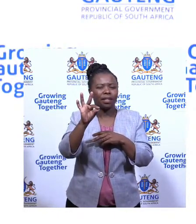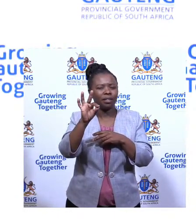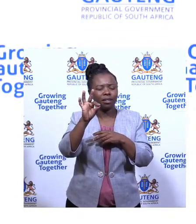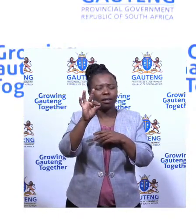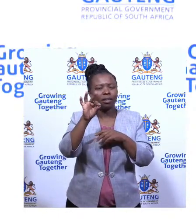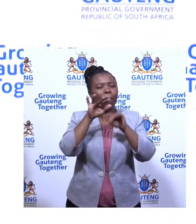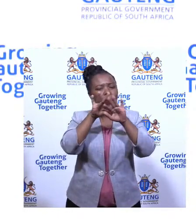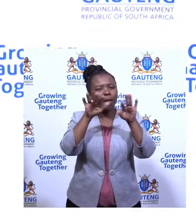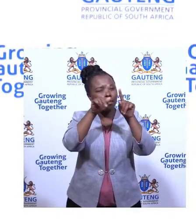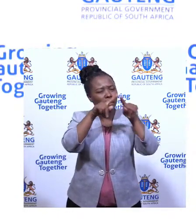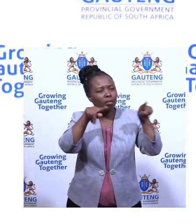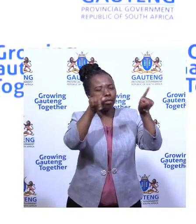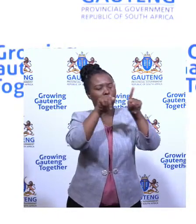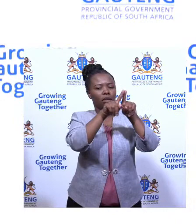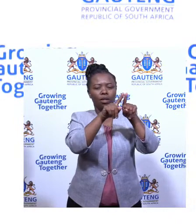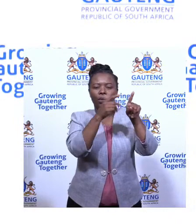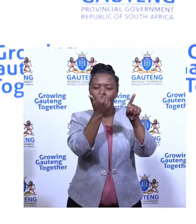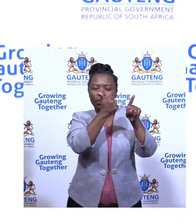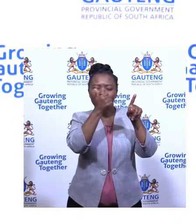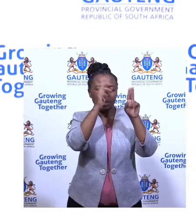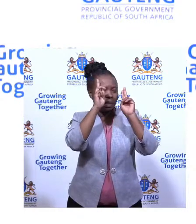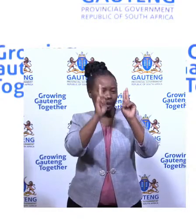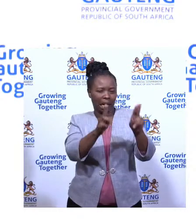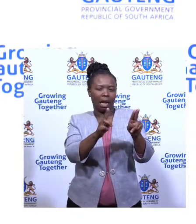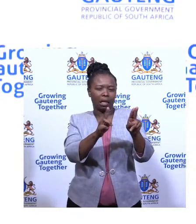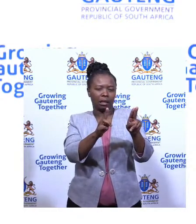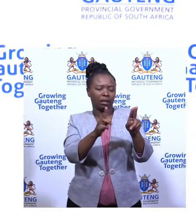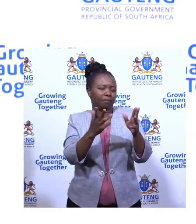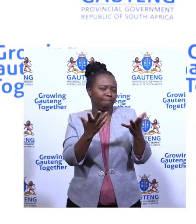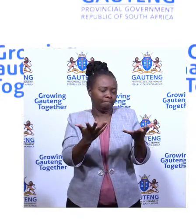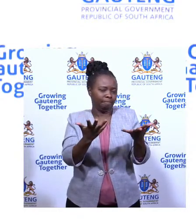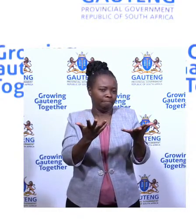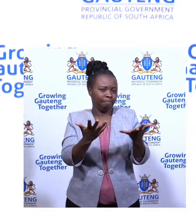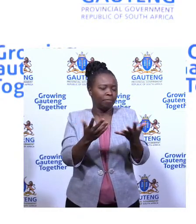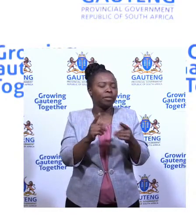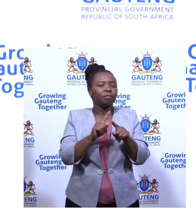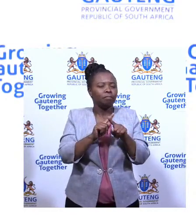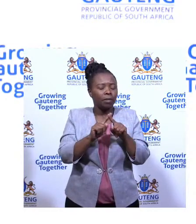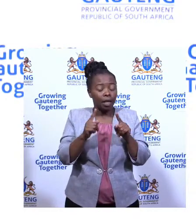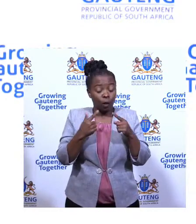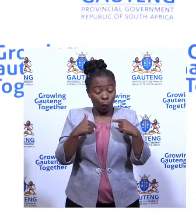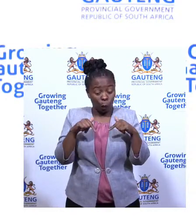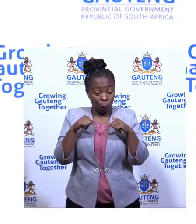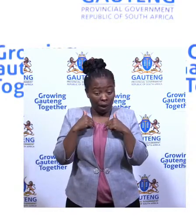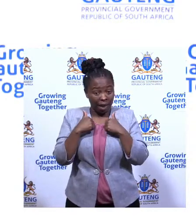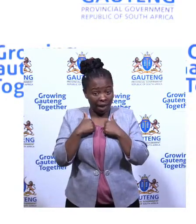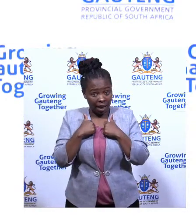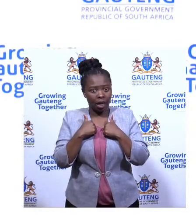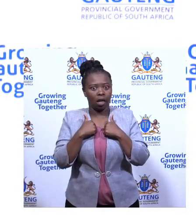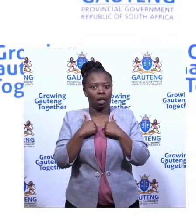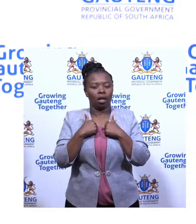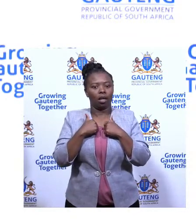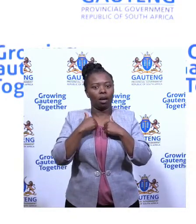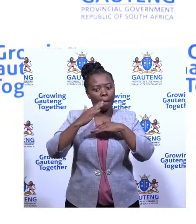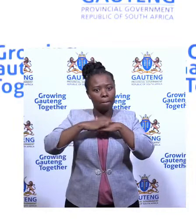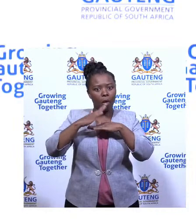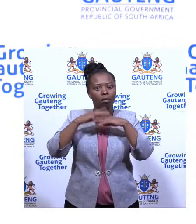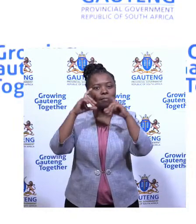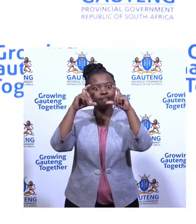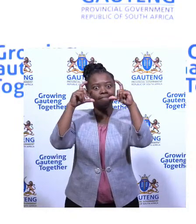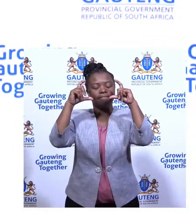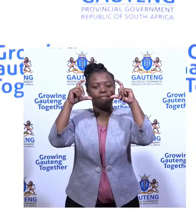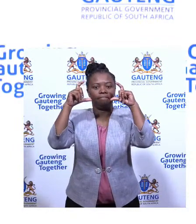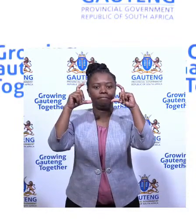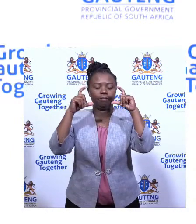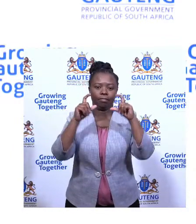officials who have succumbed to this. But we must continue to be vigilant. I want